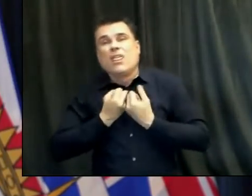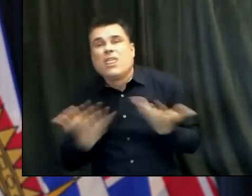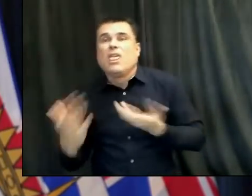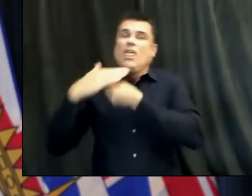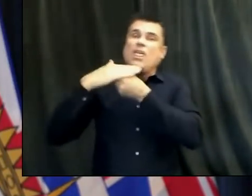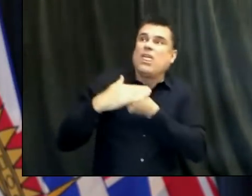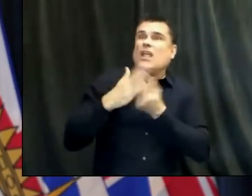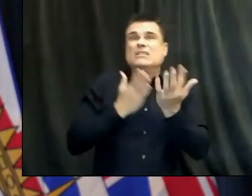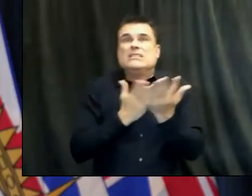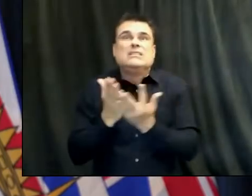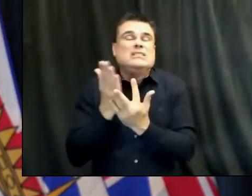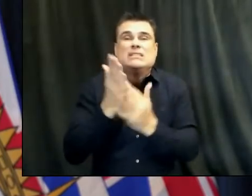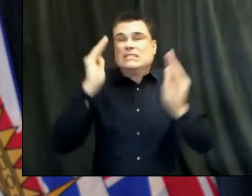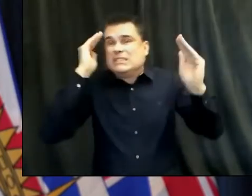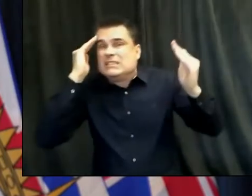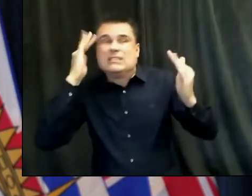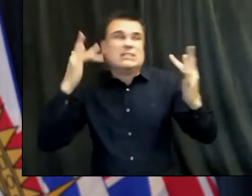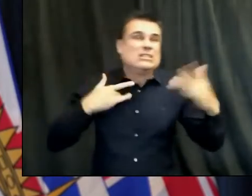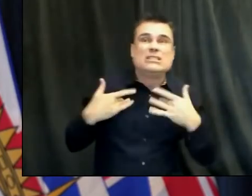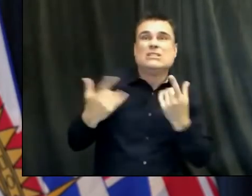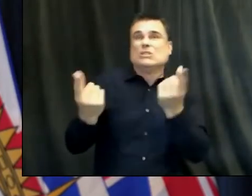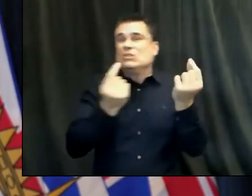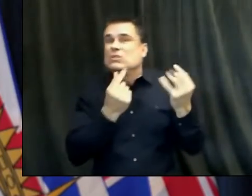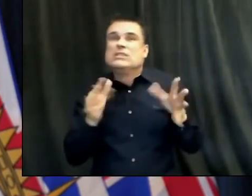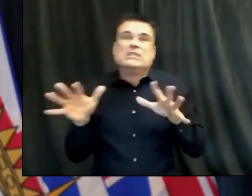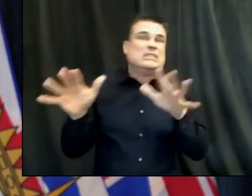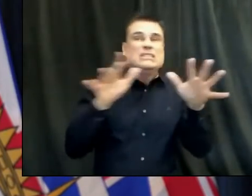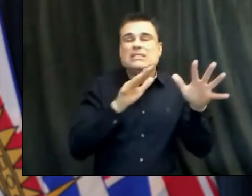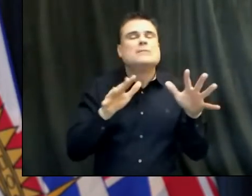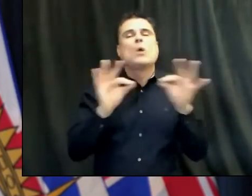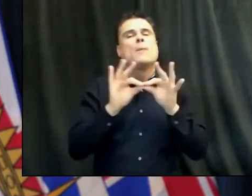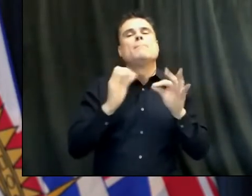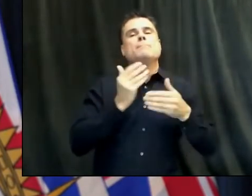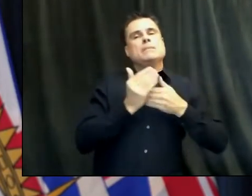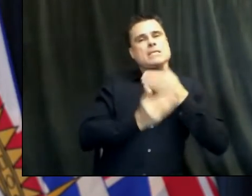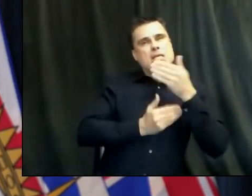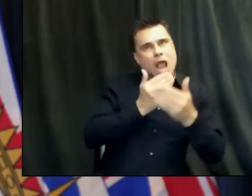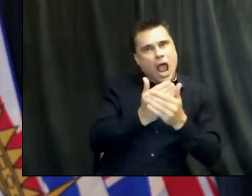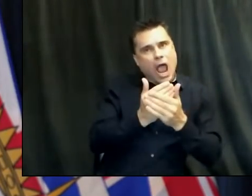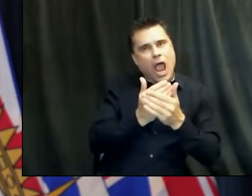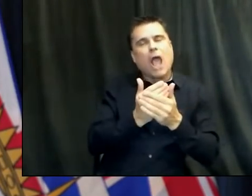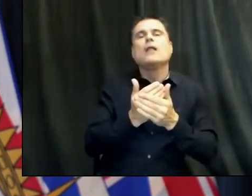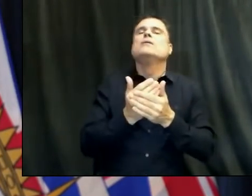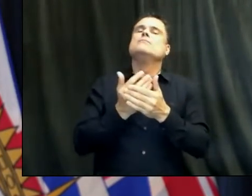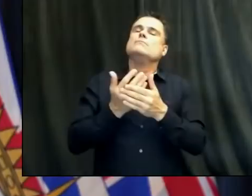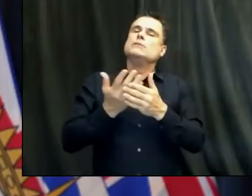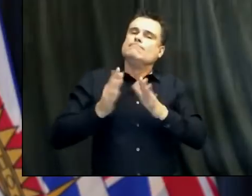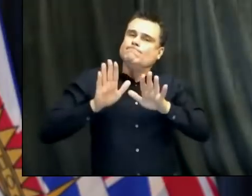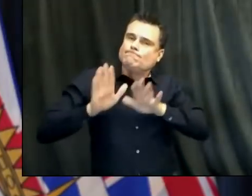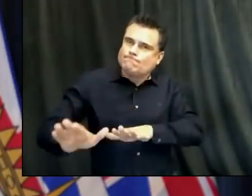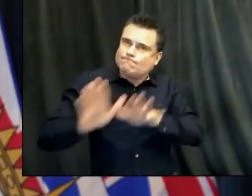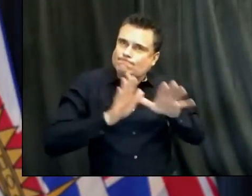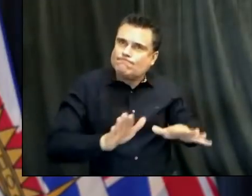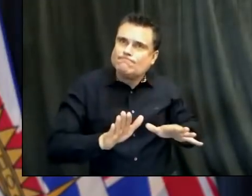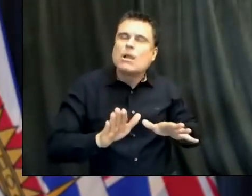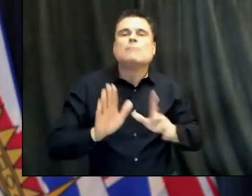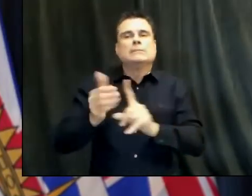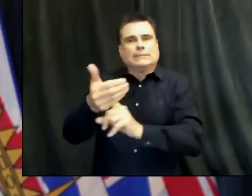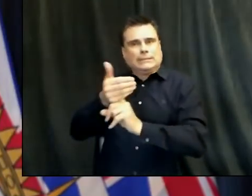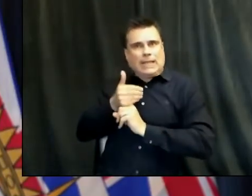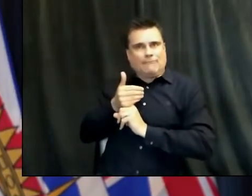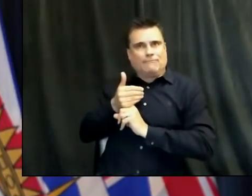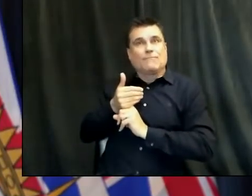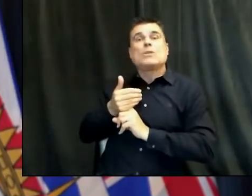compassion, of not taking it out on others, of remembering that we don't always know another person's